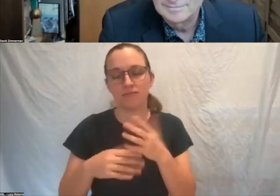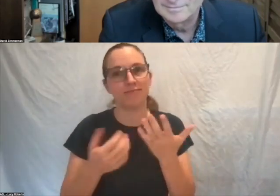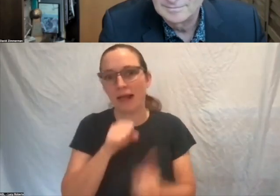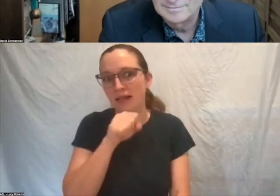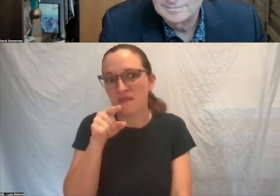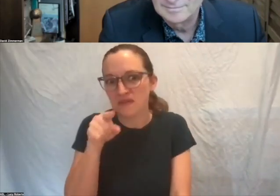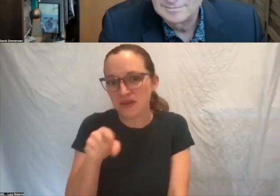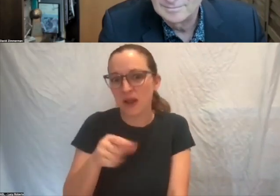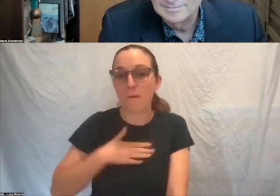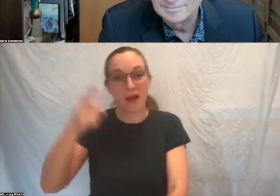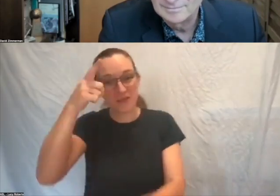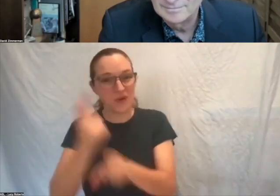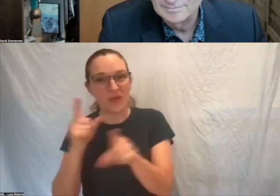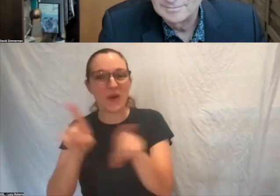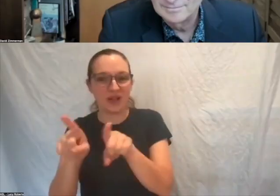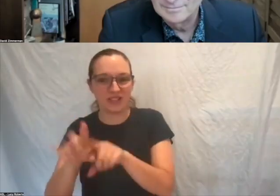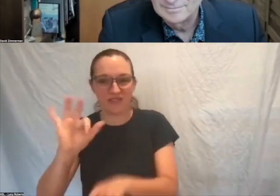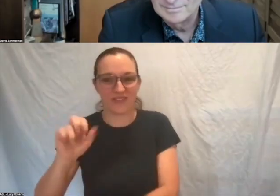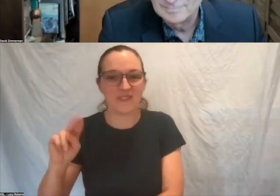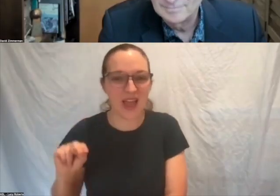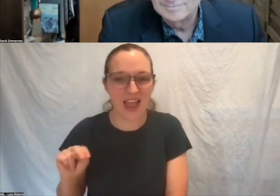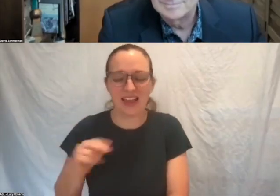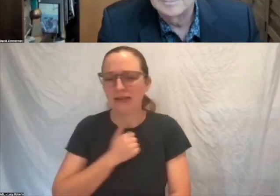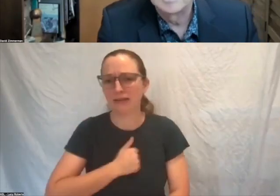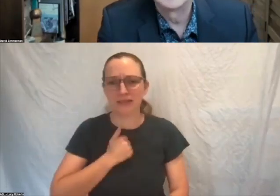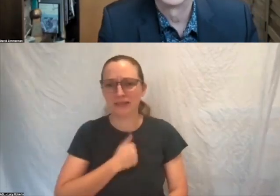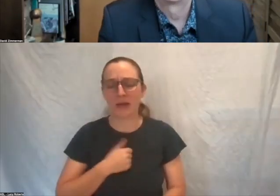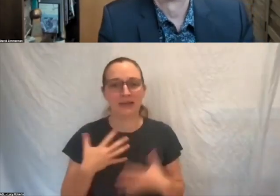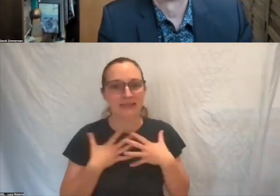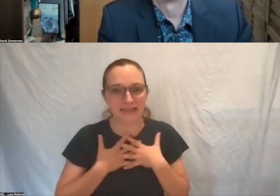brother is a big fan of you. Sorry, I'm good.